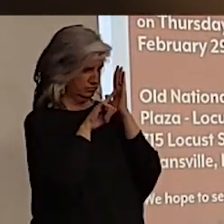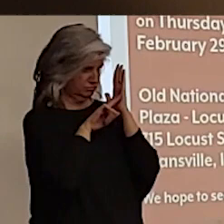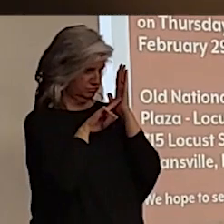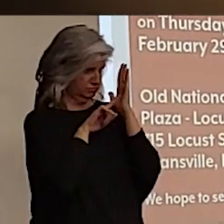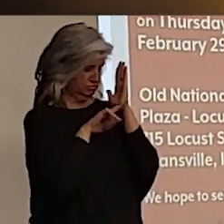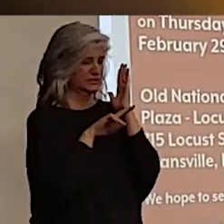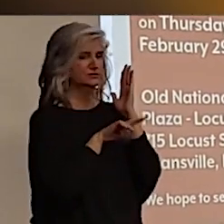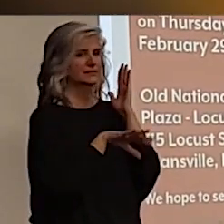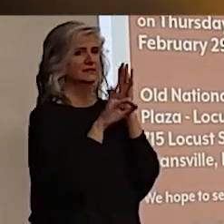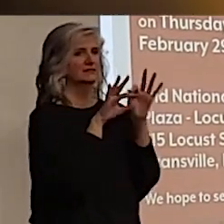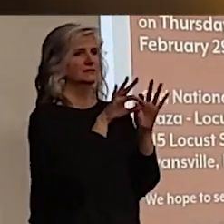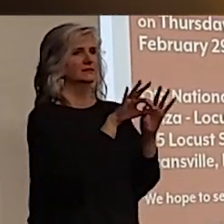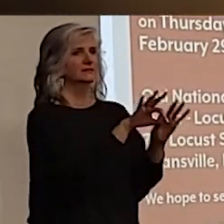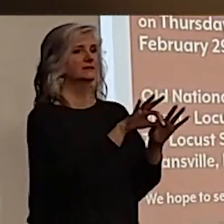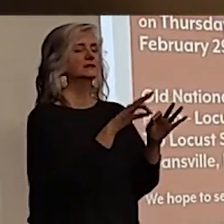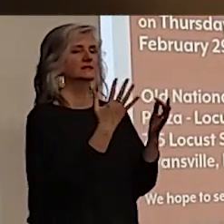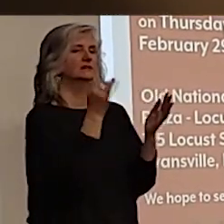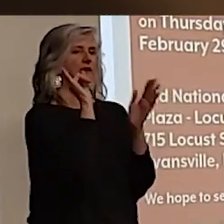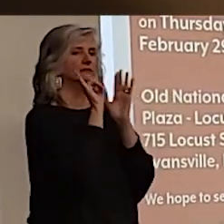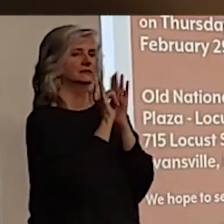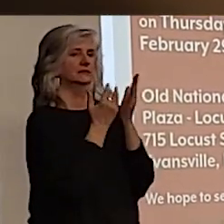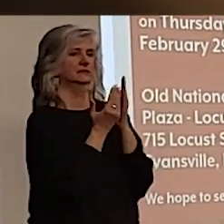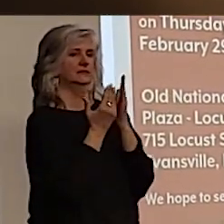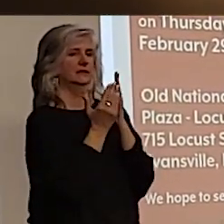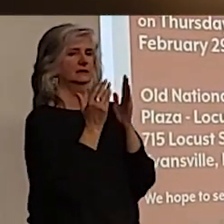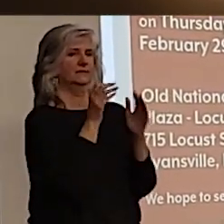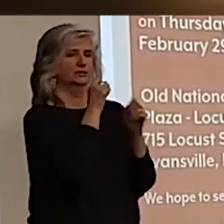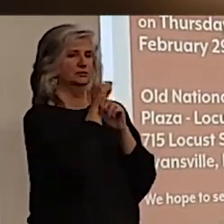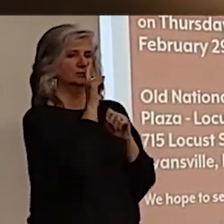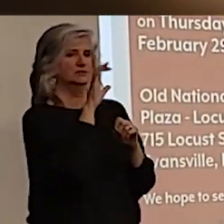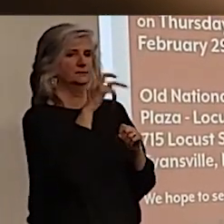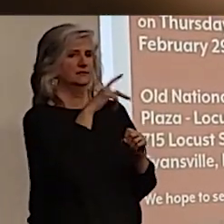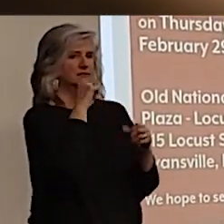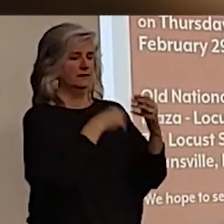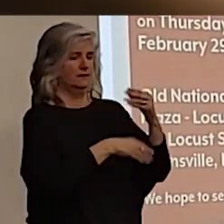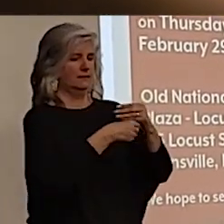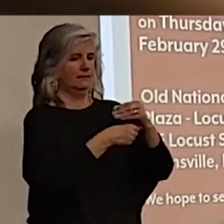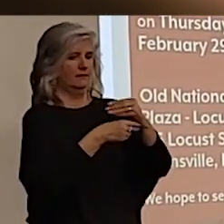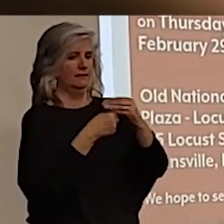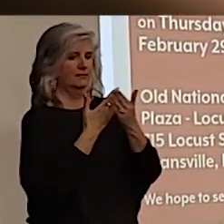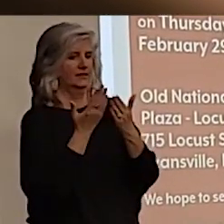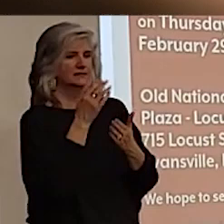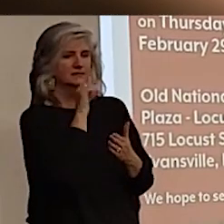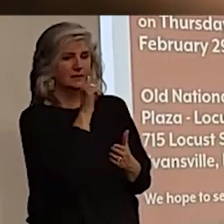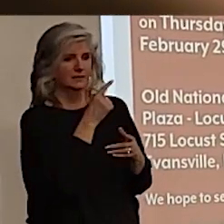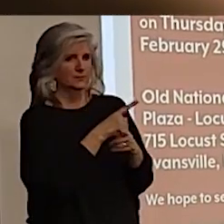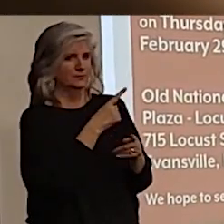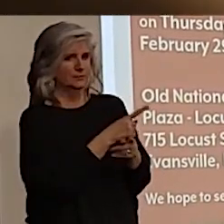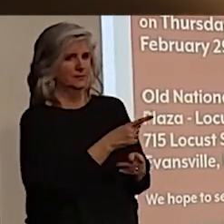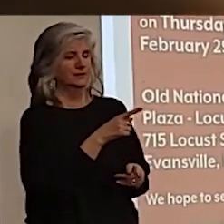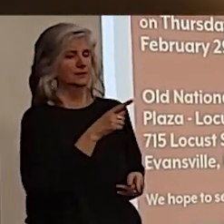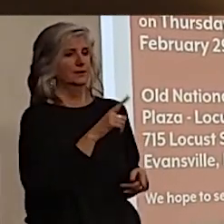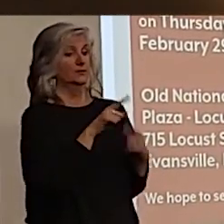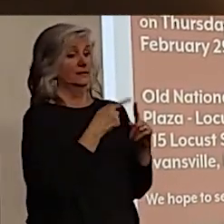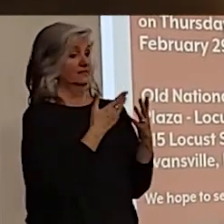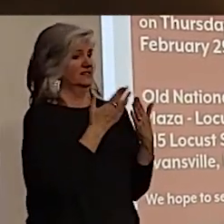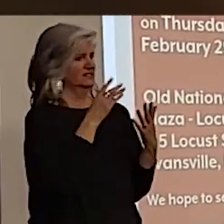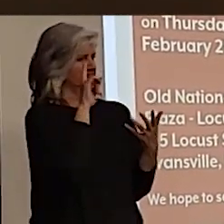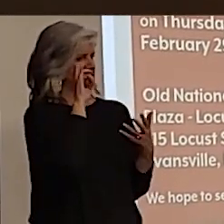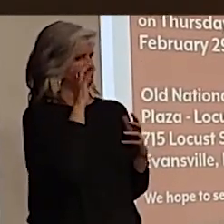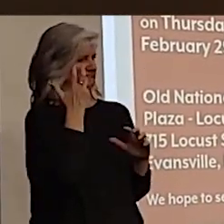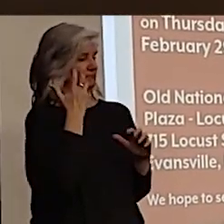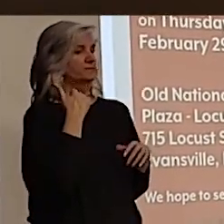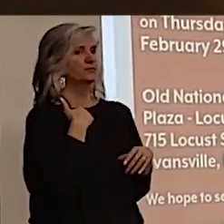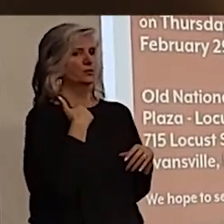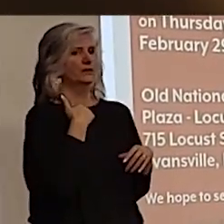trying to identify those things, trying to make sure CenterPoint's not including things in rates that are inappropriate. And when things don't make sense, we can